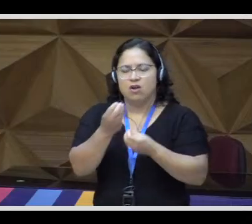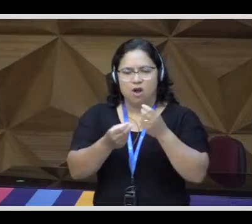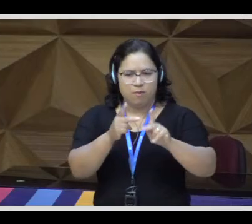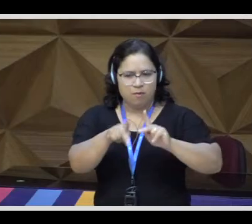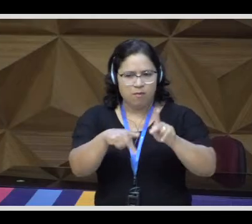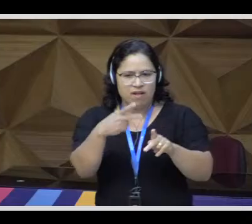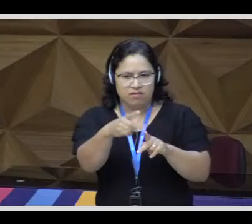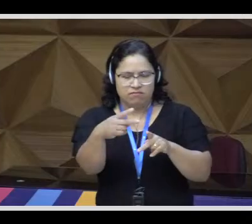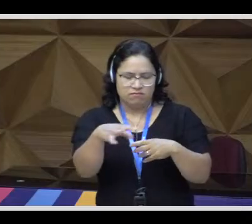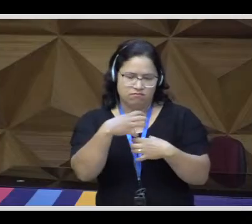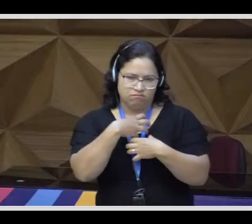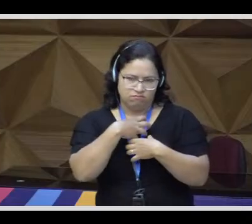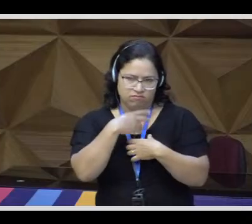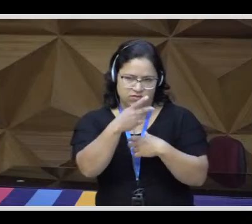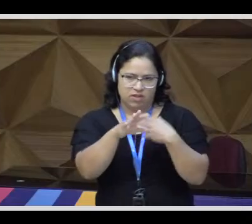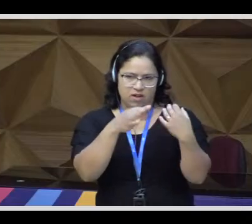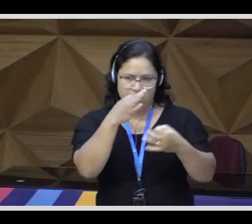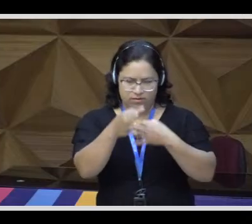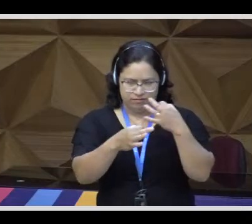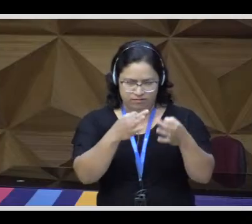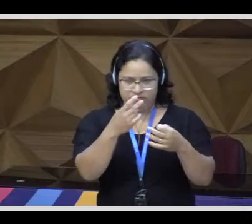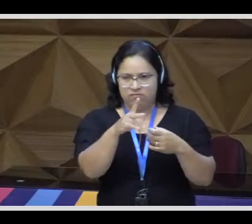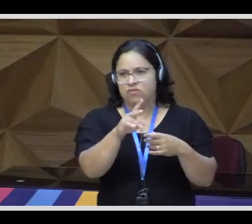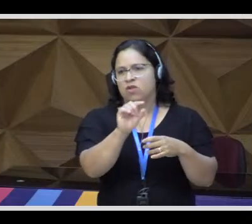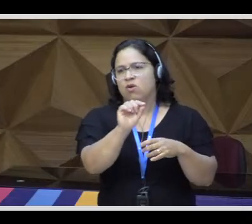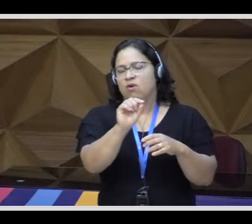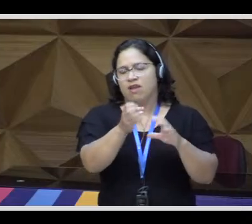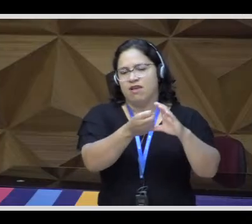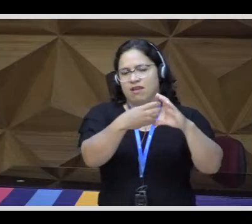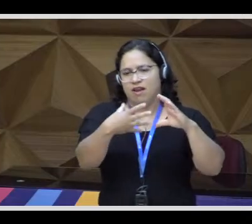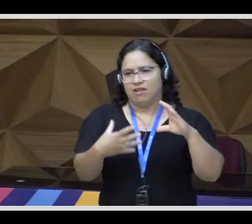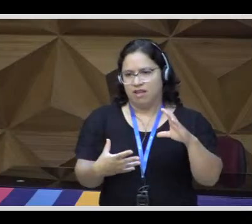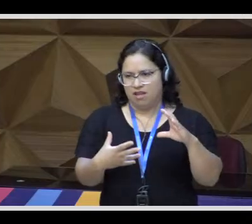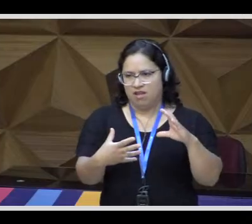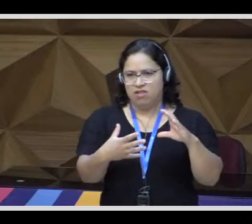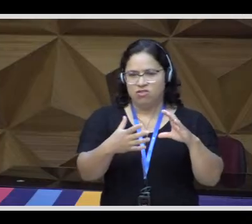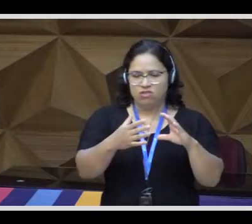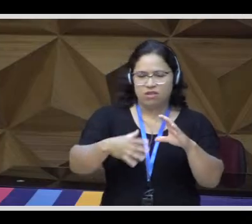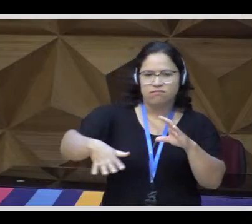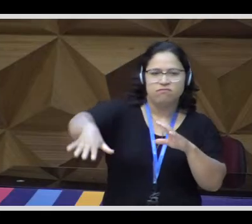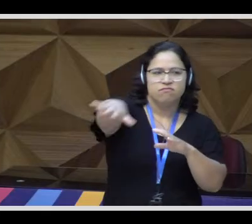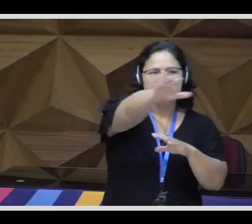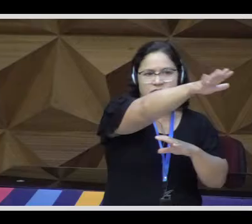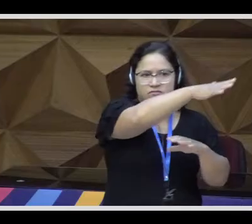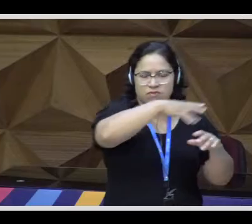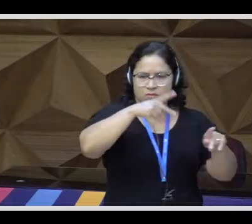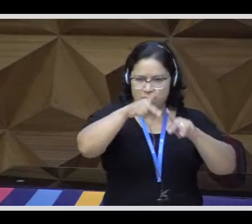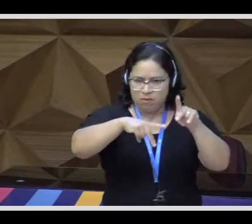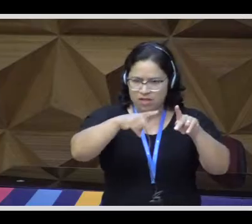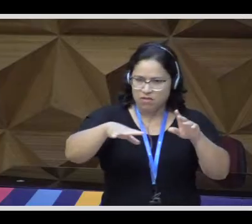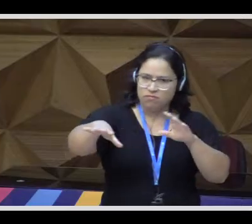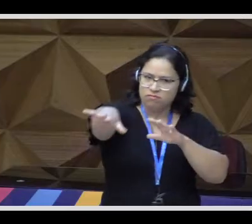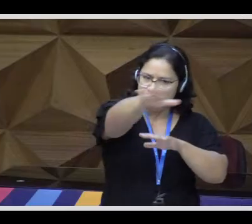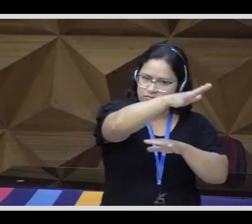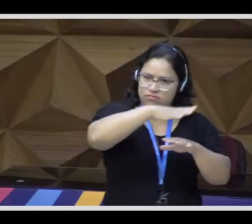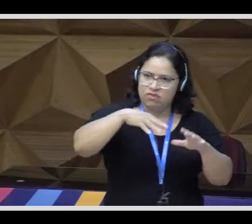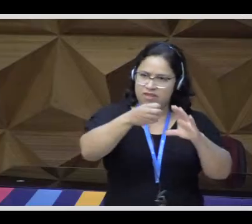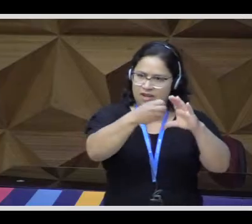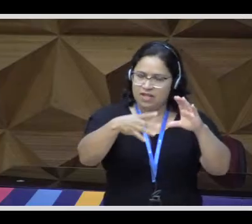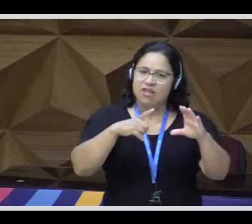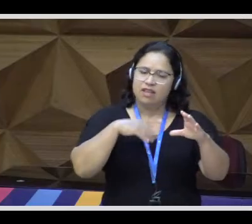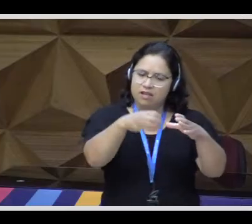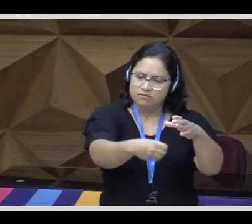the preferences of society are represented in the sample, right? In social